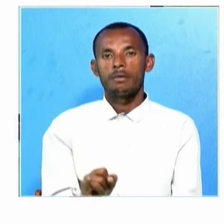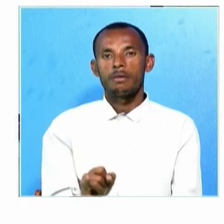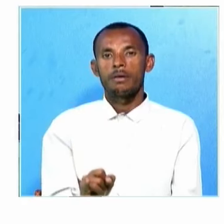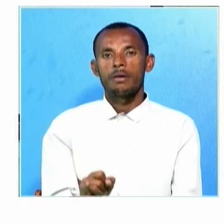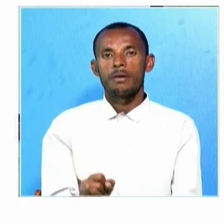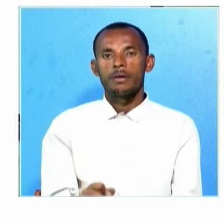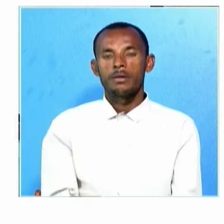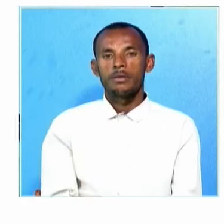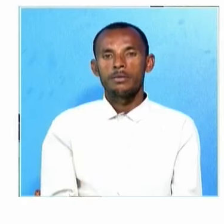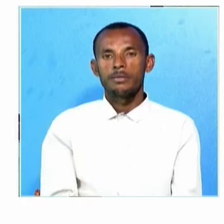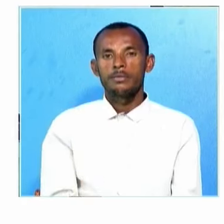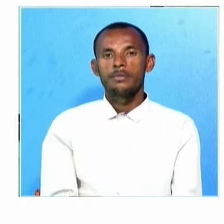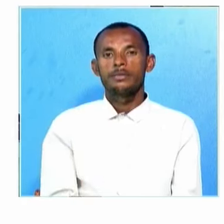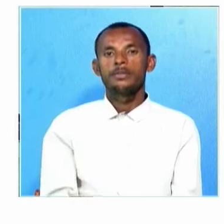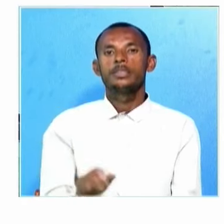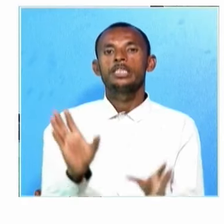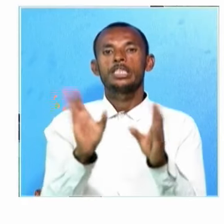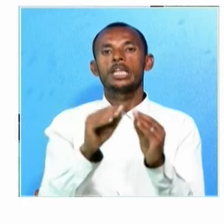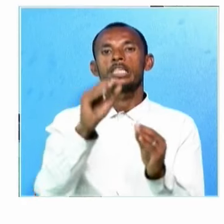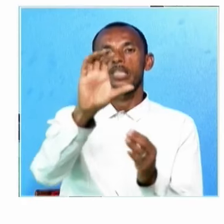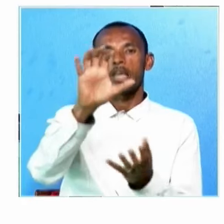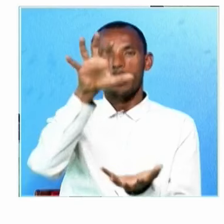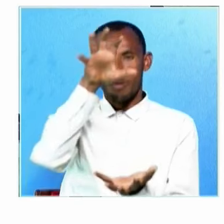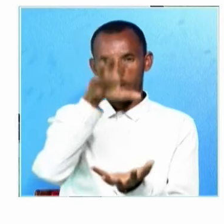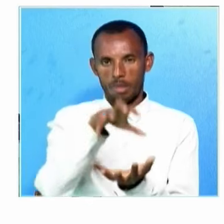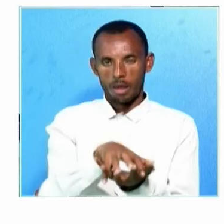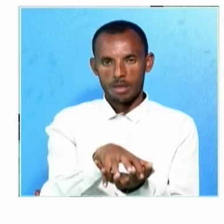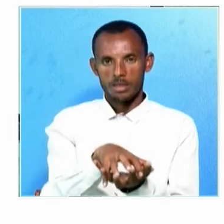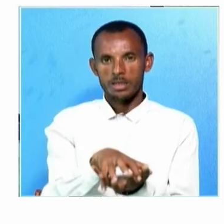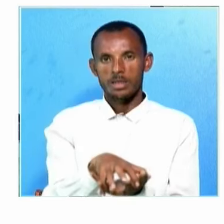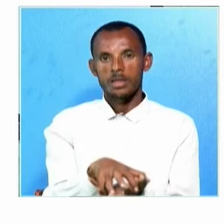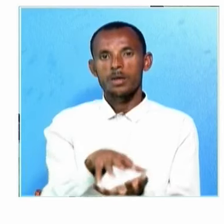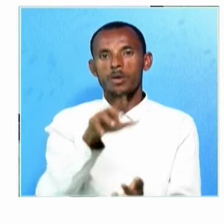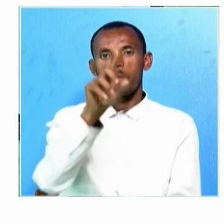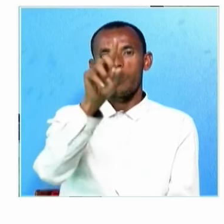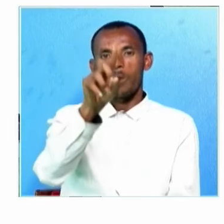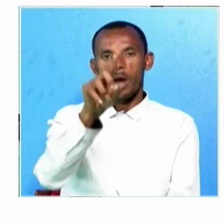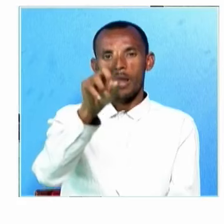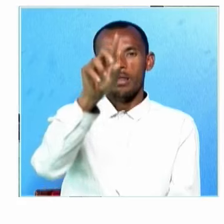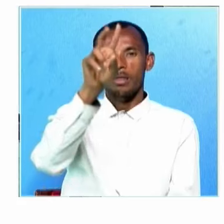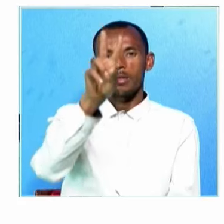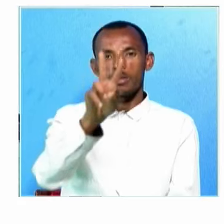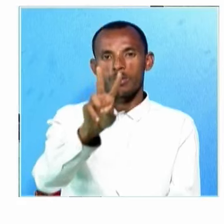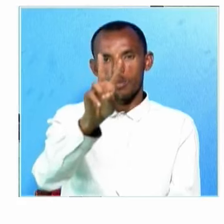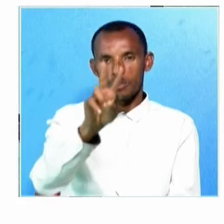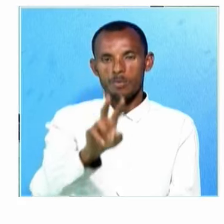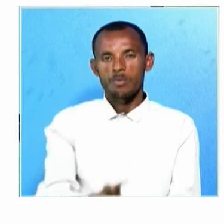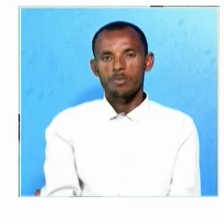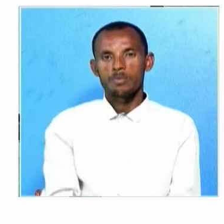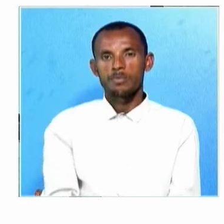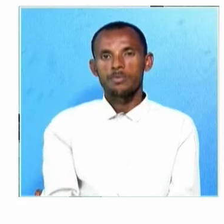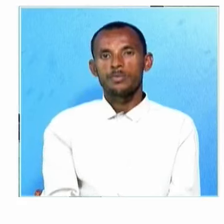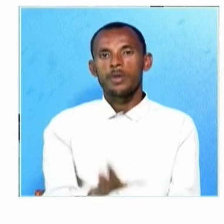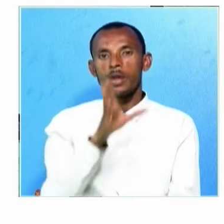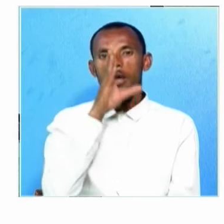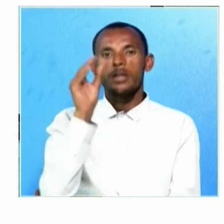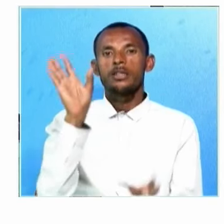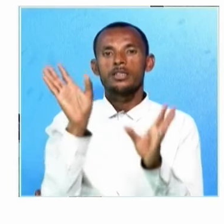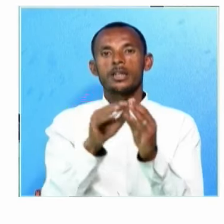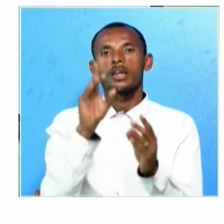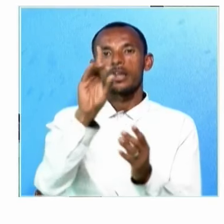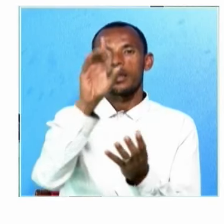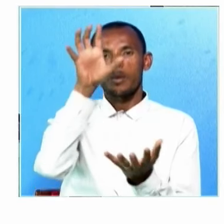If set C contains 1, 2, and set